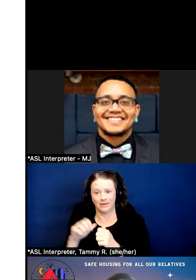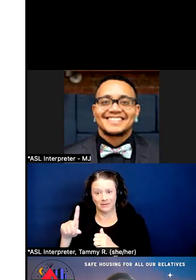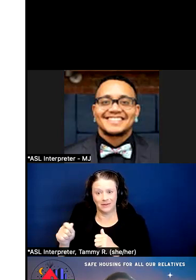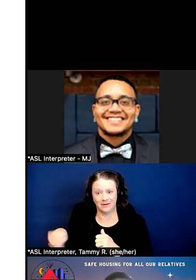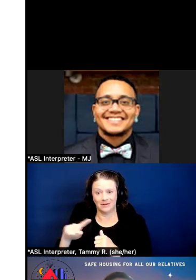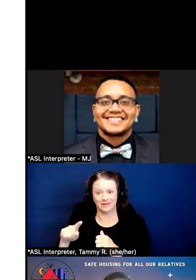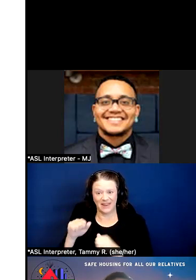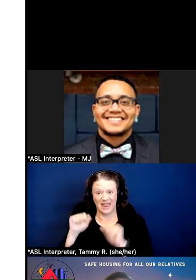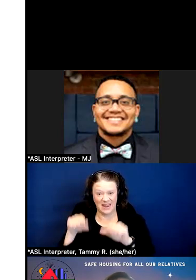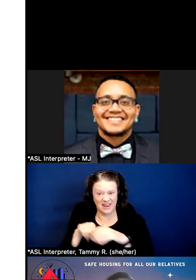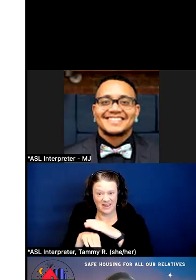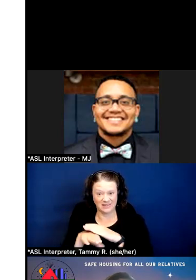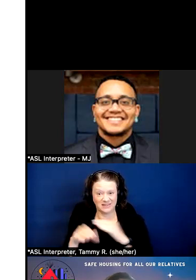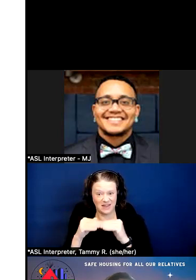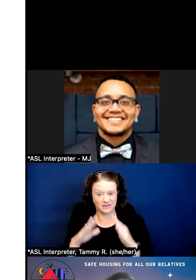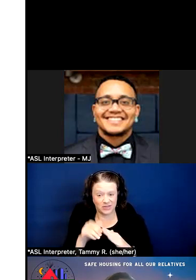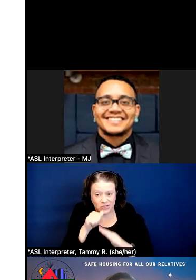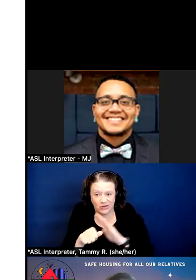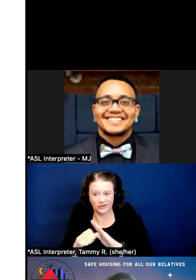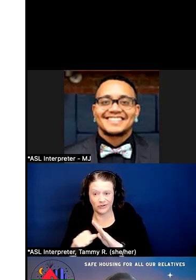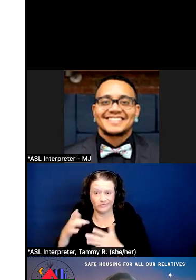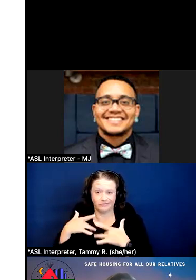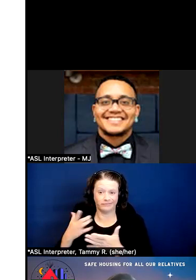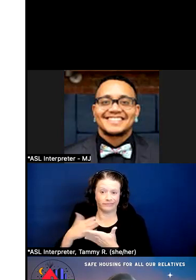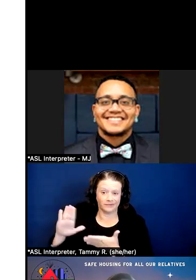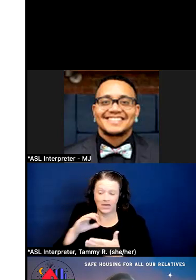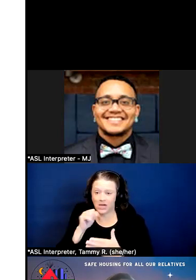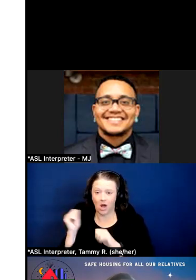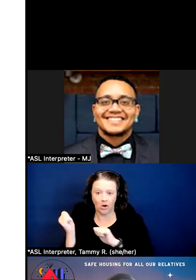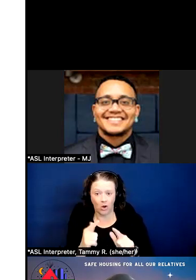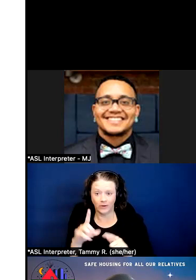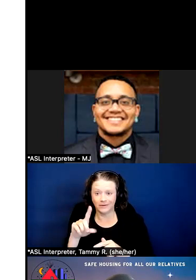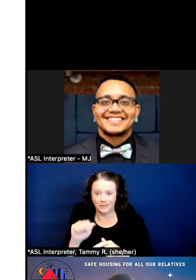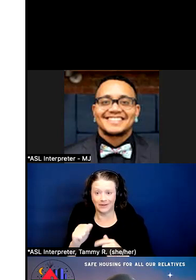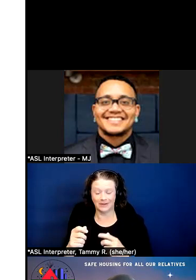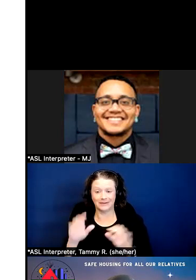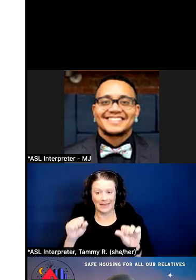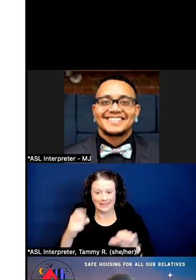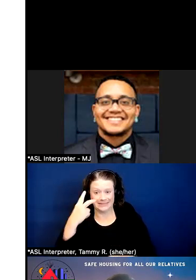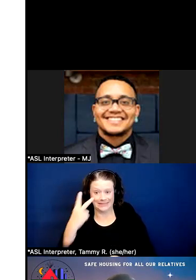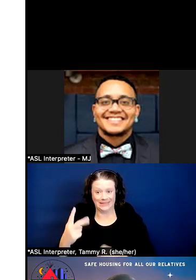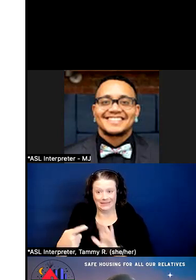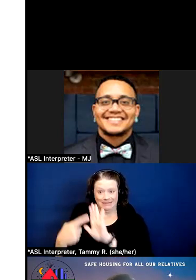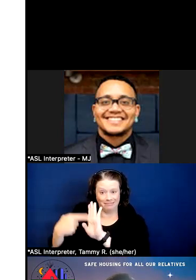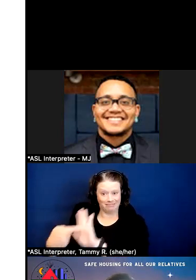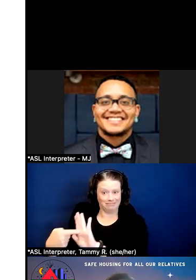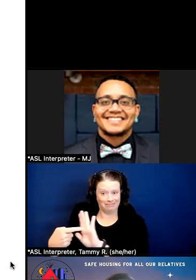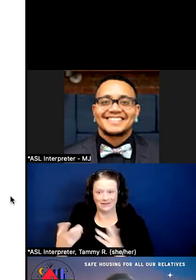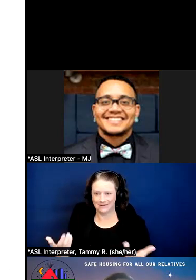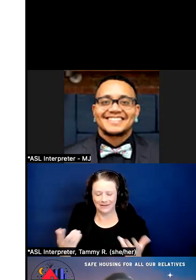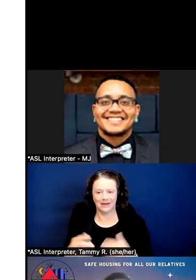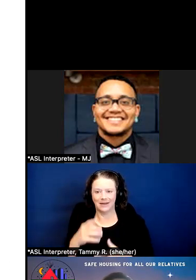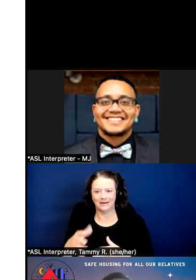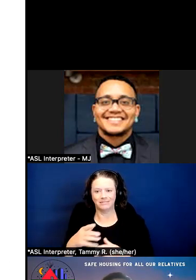housing, stated that not all disabilities were visible, and that a lack of trust in survivors informed